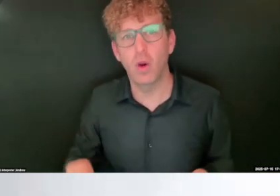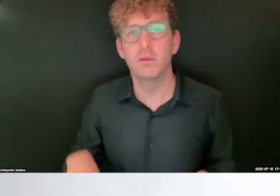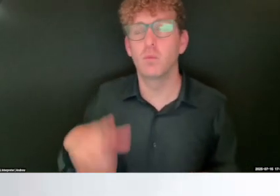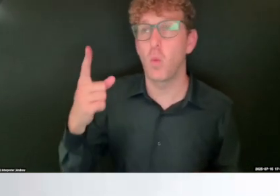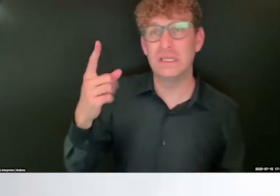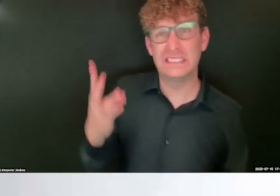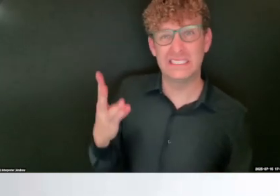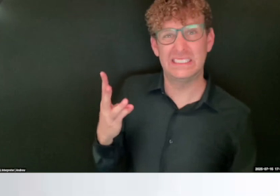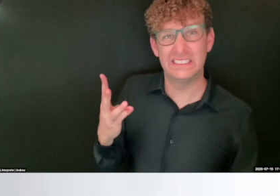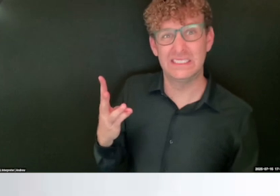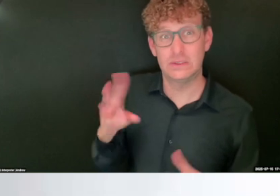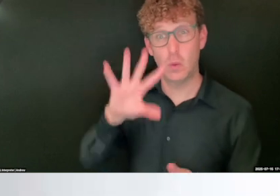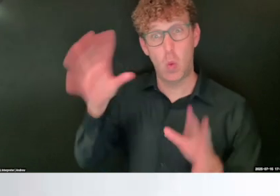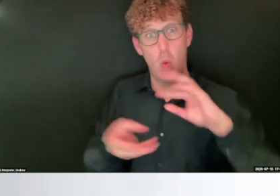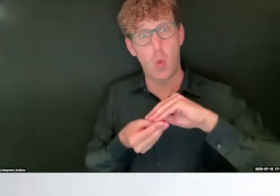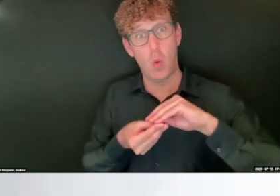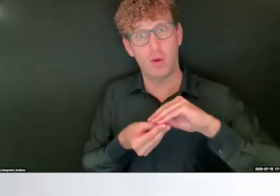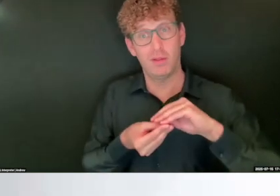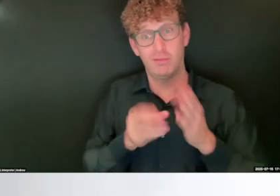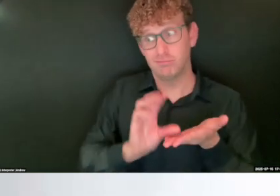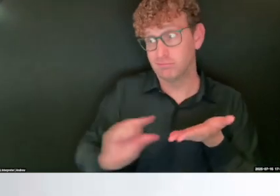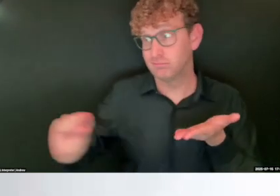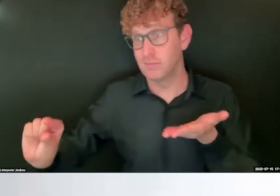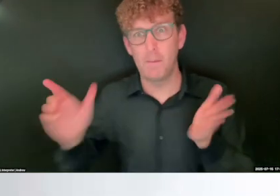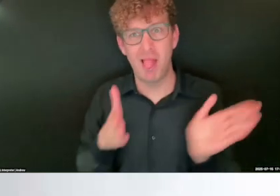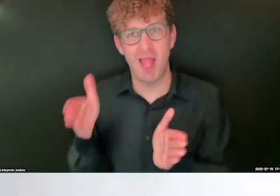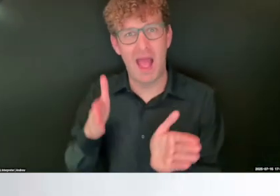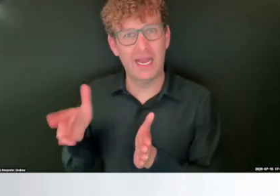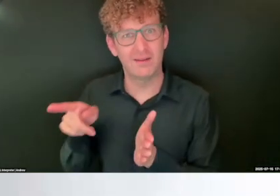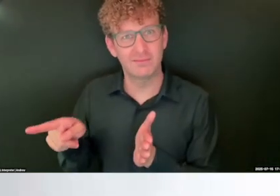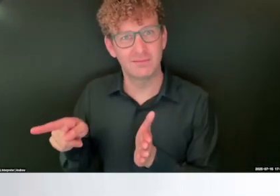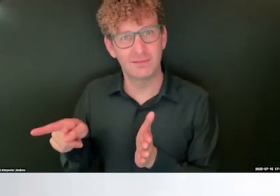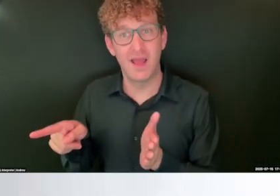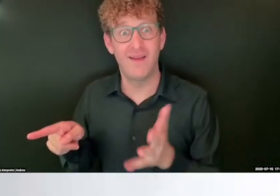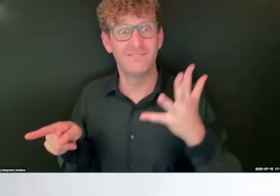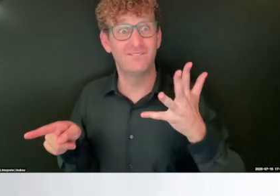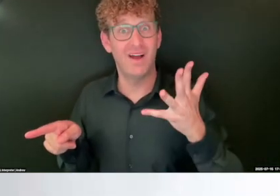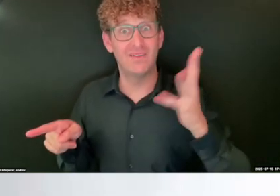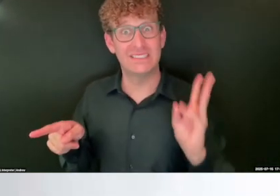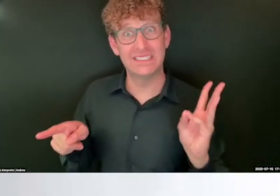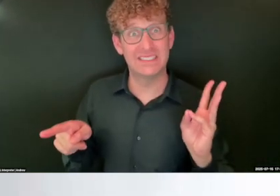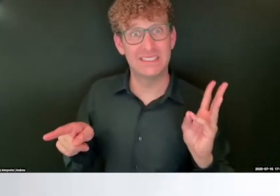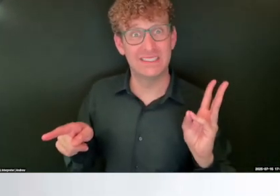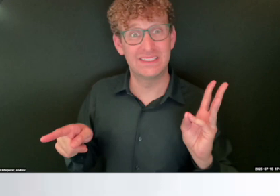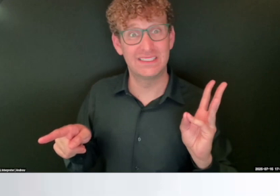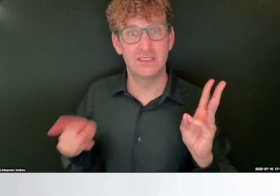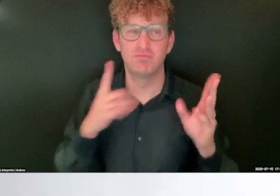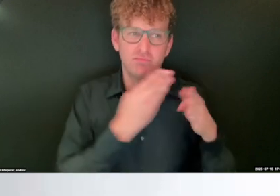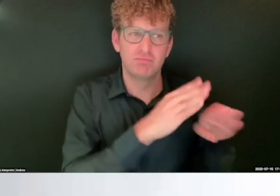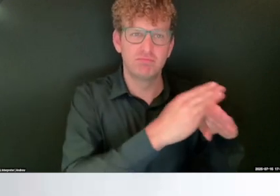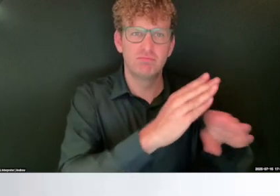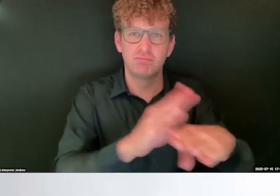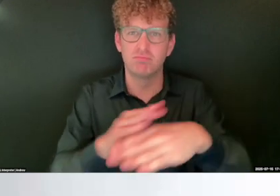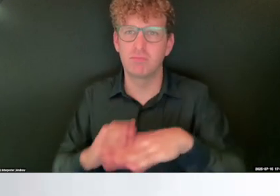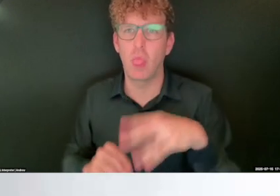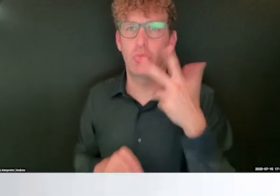the remaining 5/6 was split evenly among the other 3 projects. If you think a different approach would be better this year if